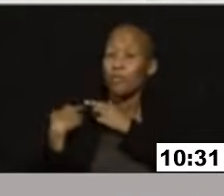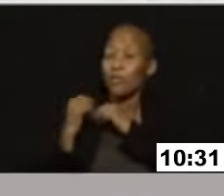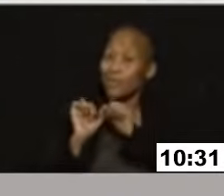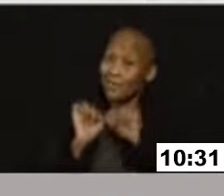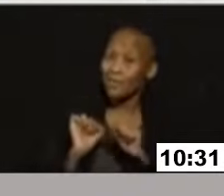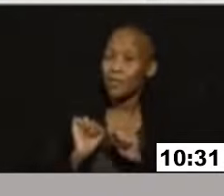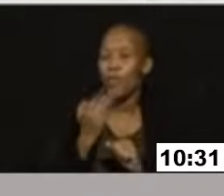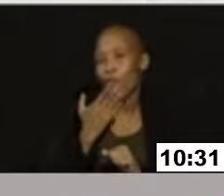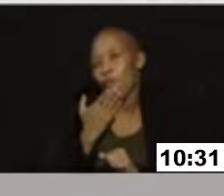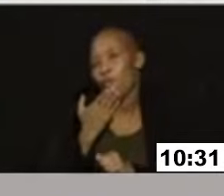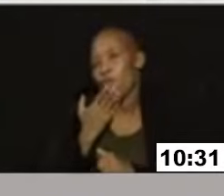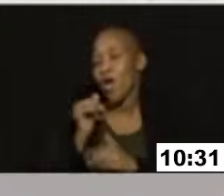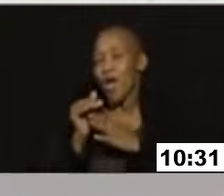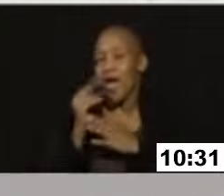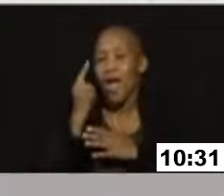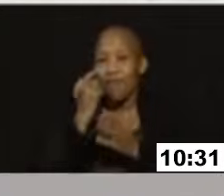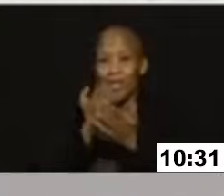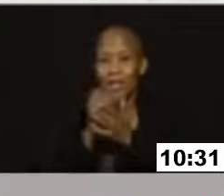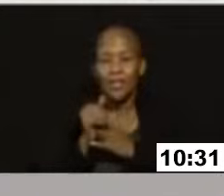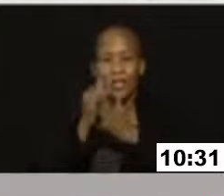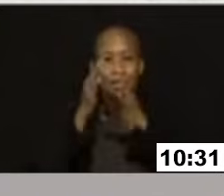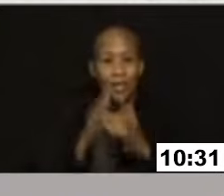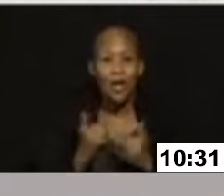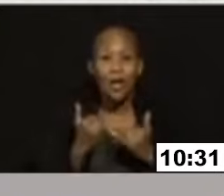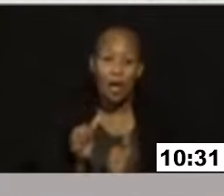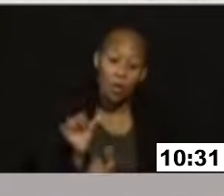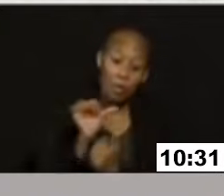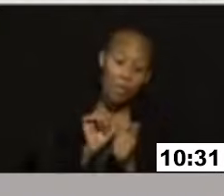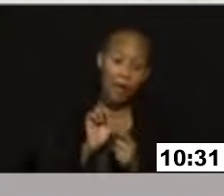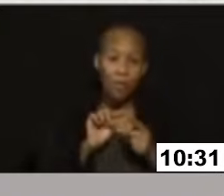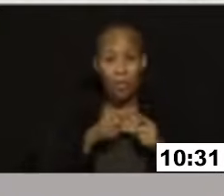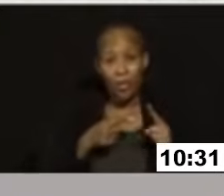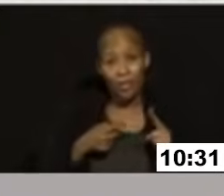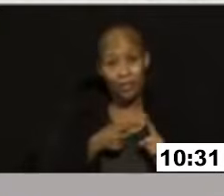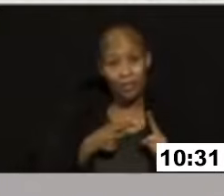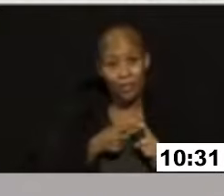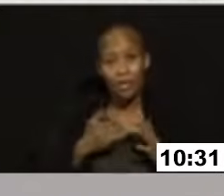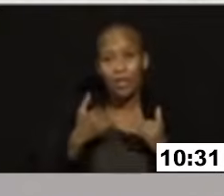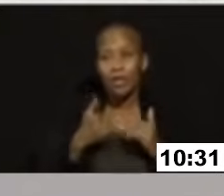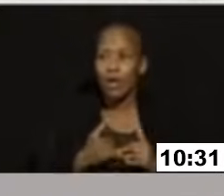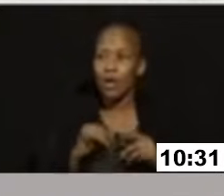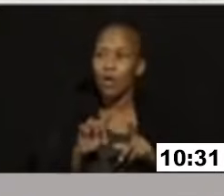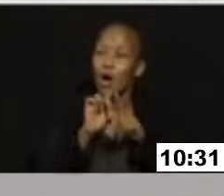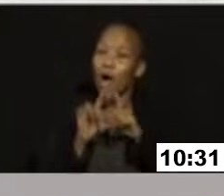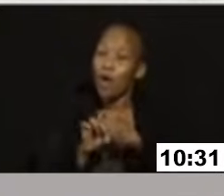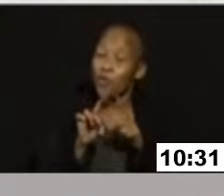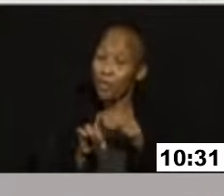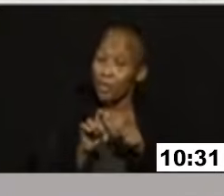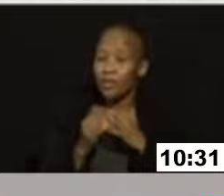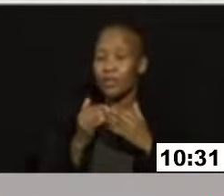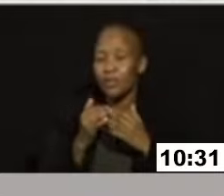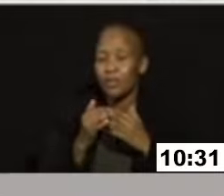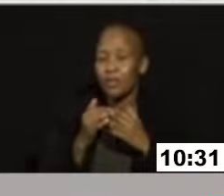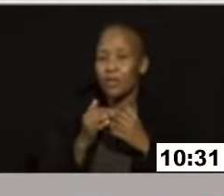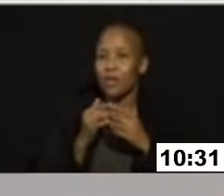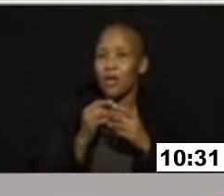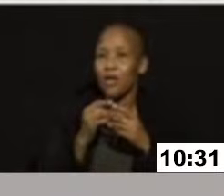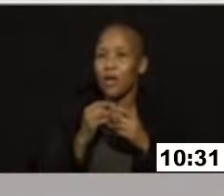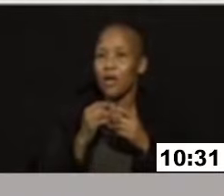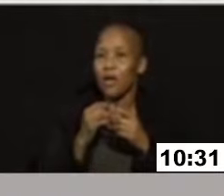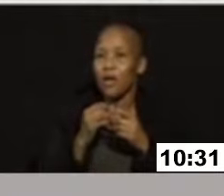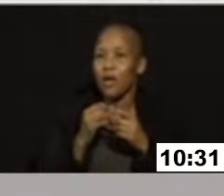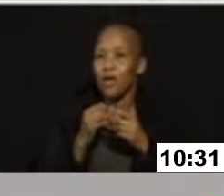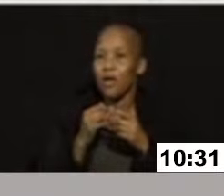evidence leaders. But to come back to the point, the entire premise of the argument that we heard from Mr. Varney is that there's